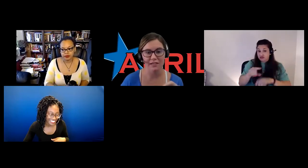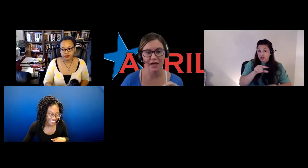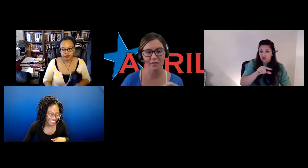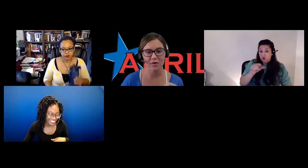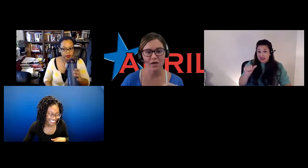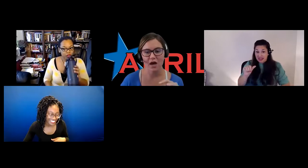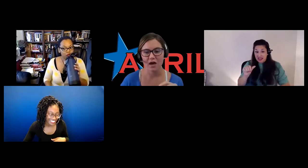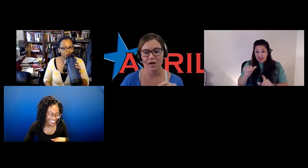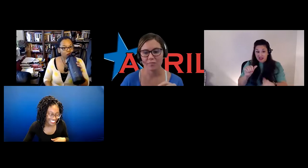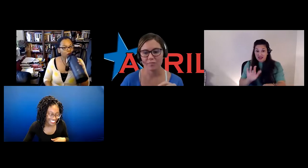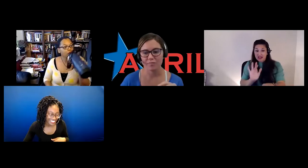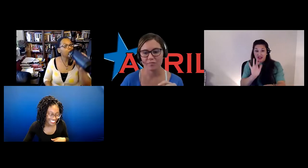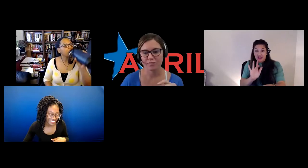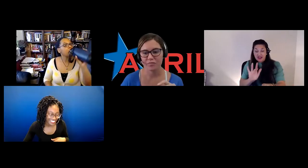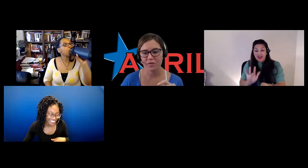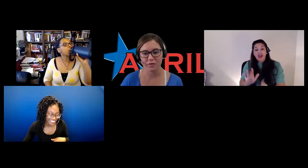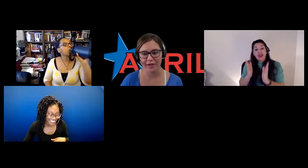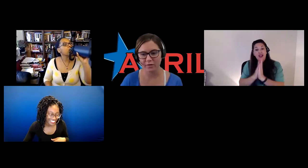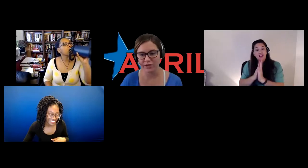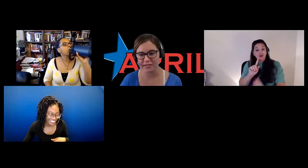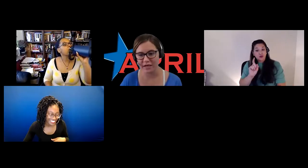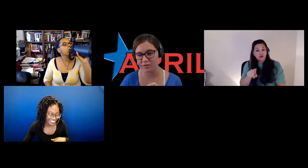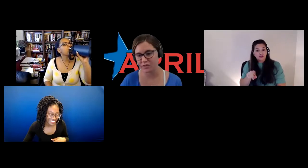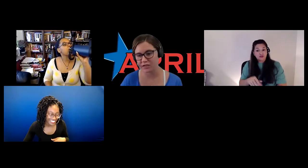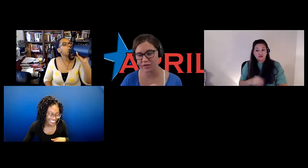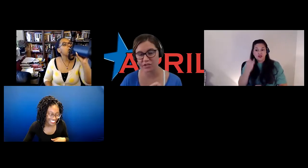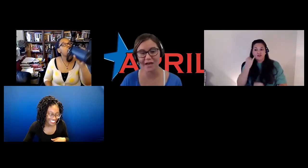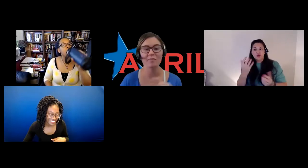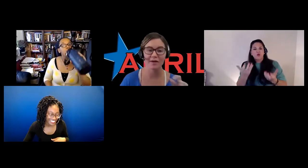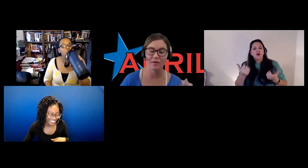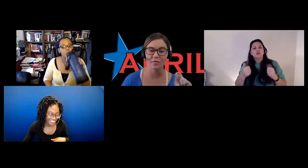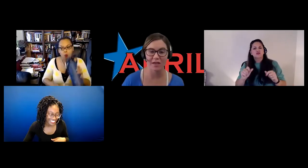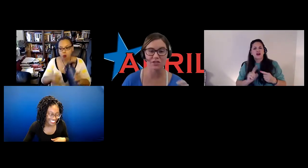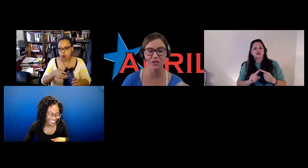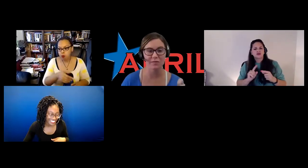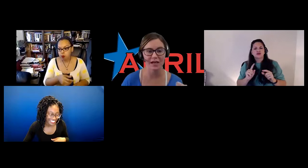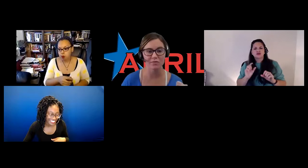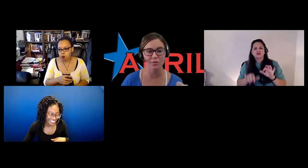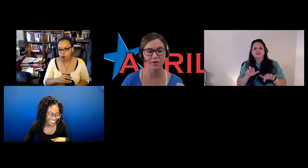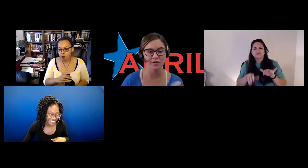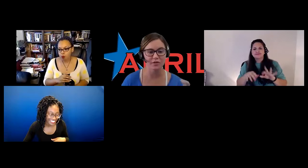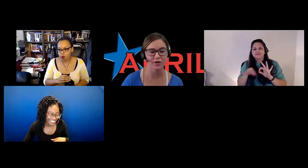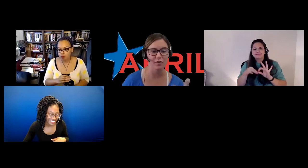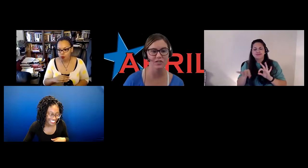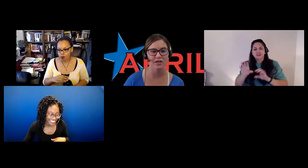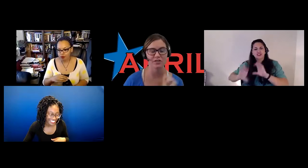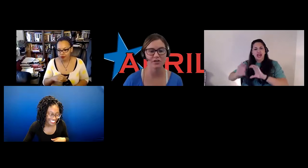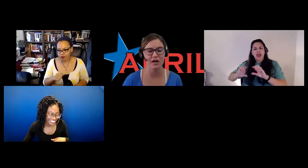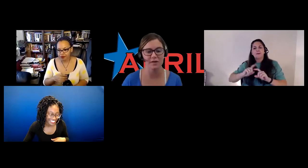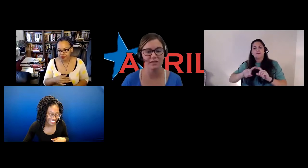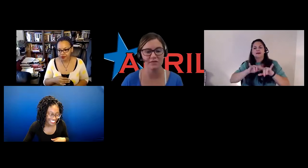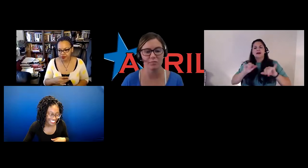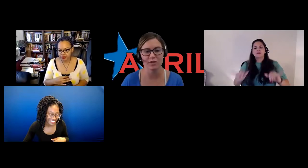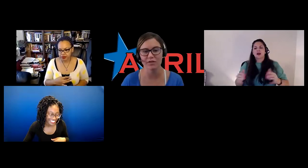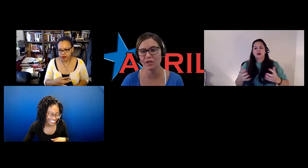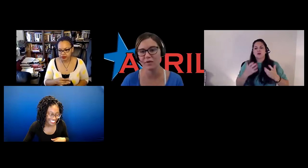Q&A tab. If you'd like, we're trying to capture the stuff in the chat, but that way we make sure that we capture what your question is, your